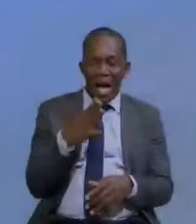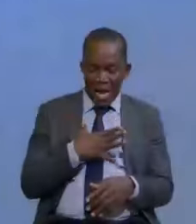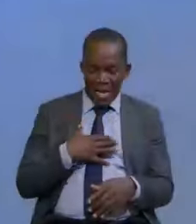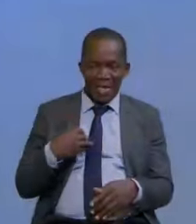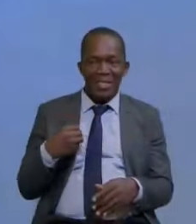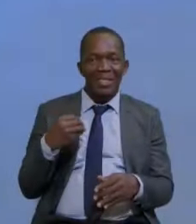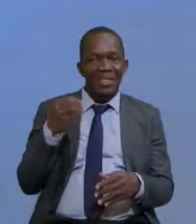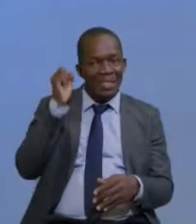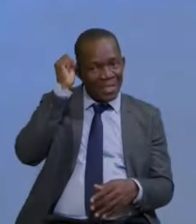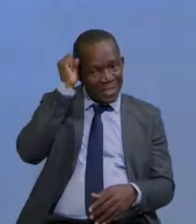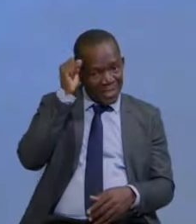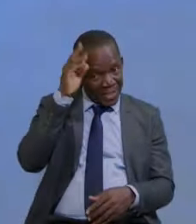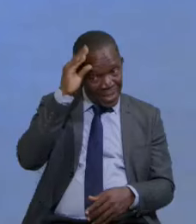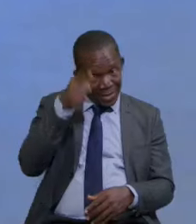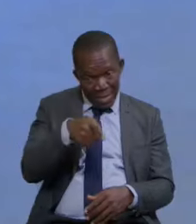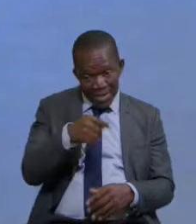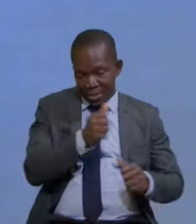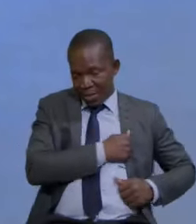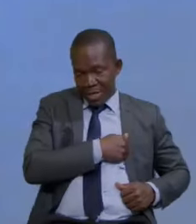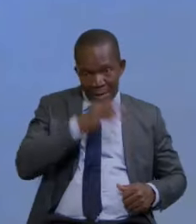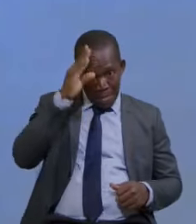was healed in the